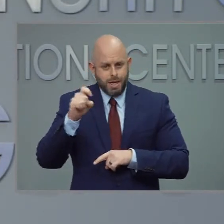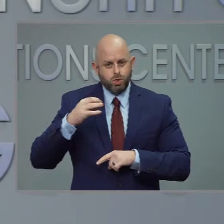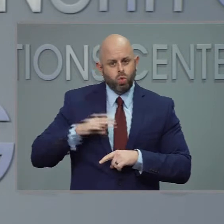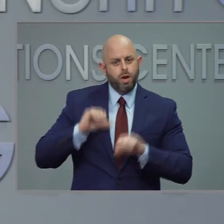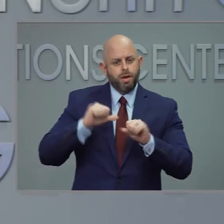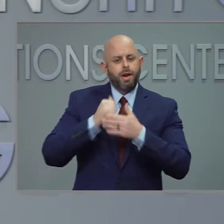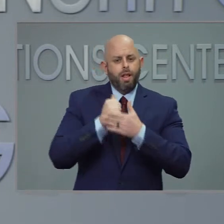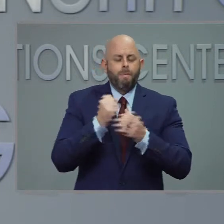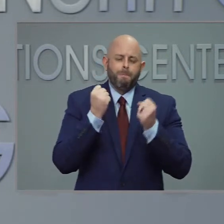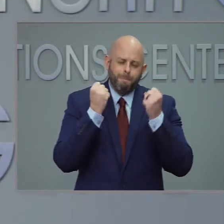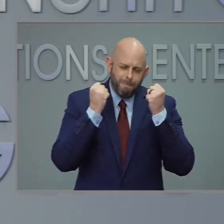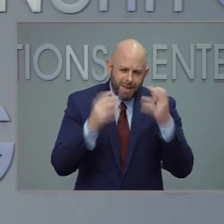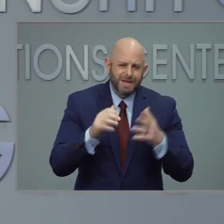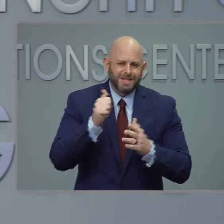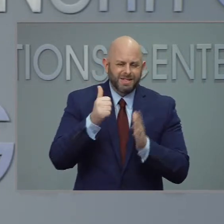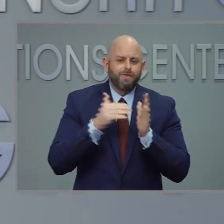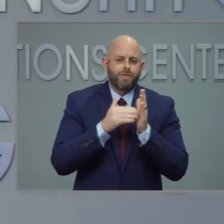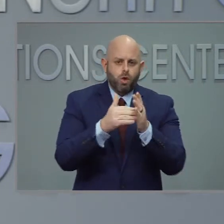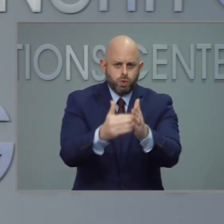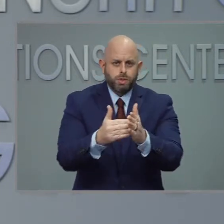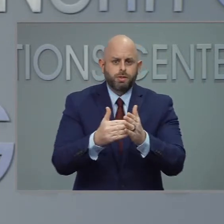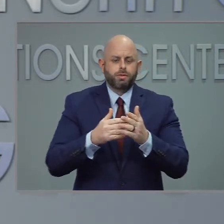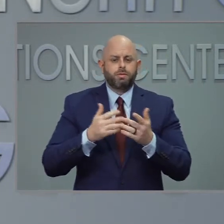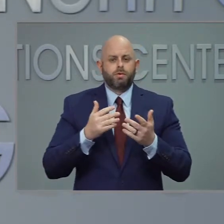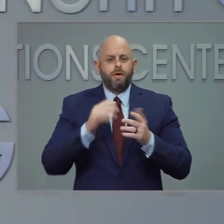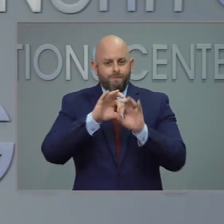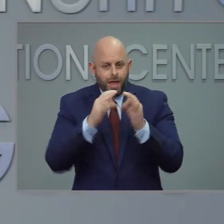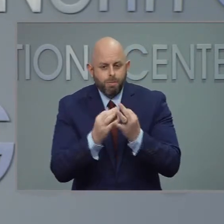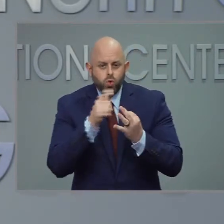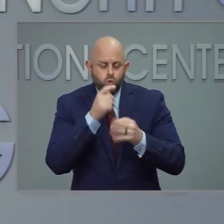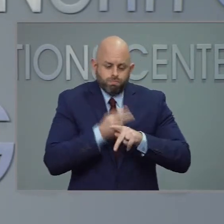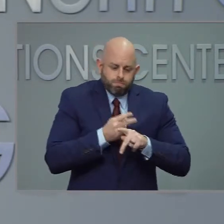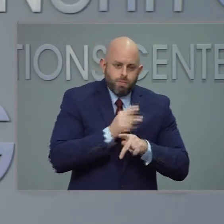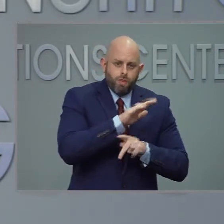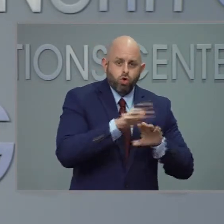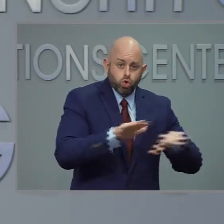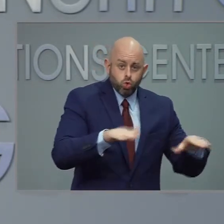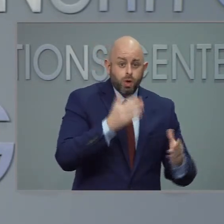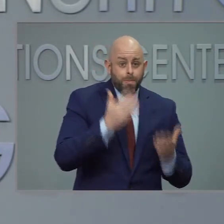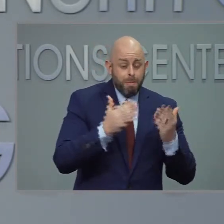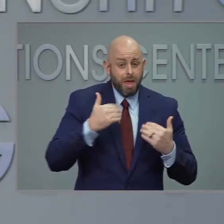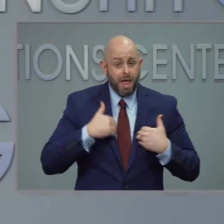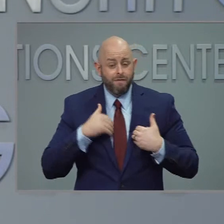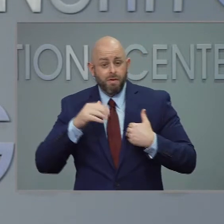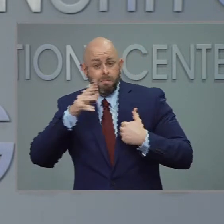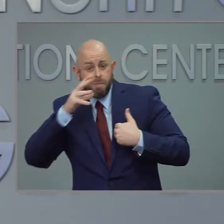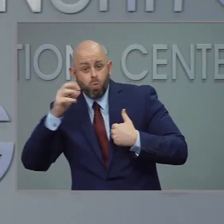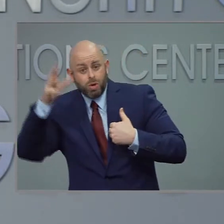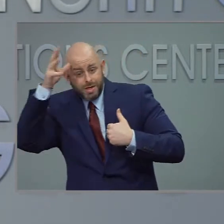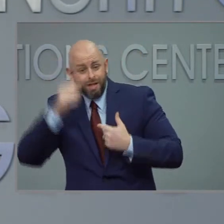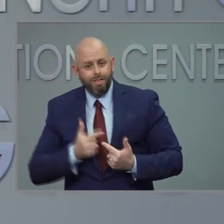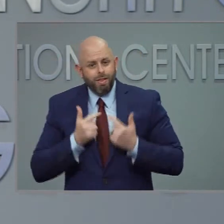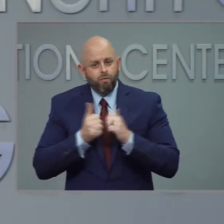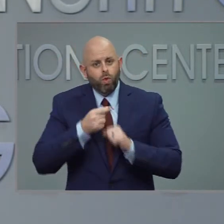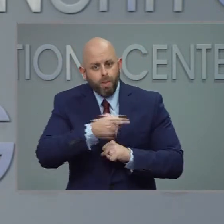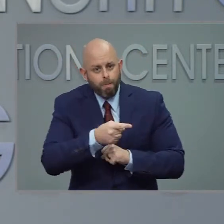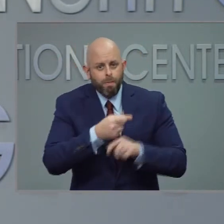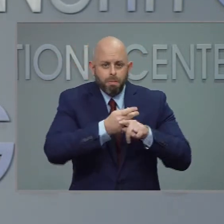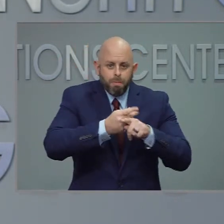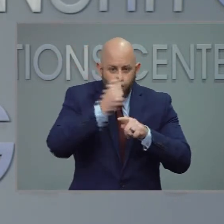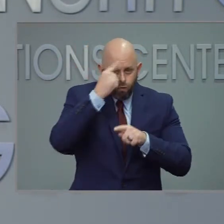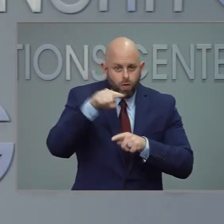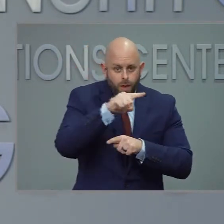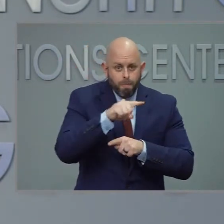who have expenses caring for their children or dependent parents and grandparents. This helps more than ever during